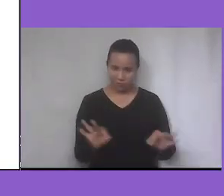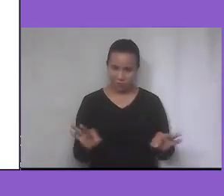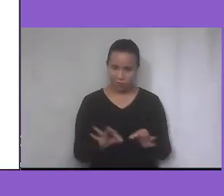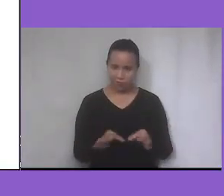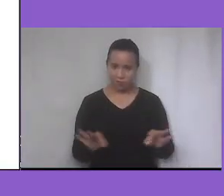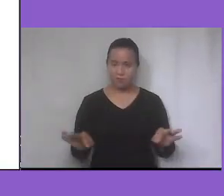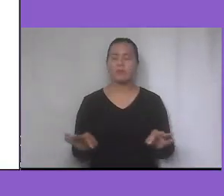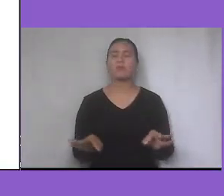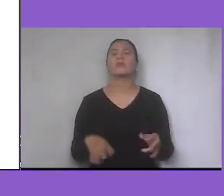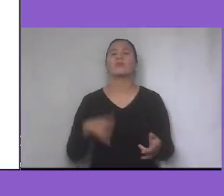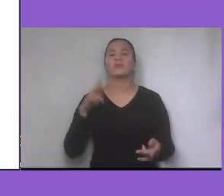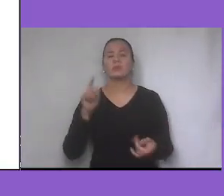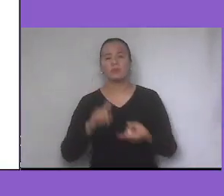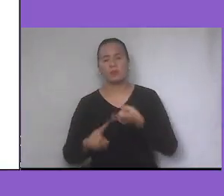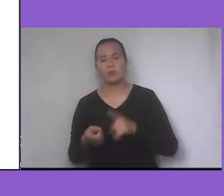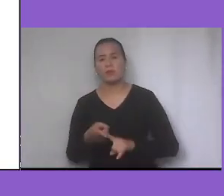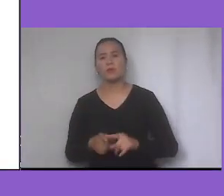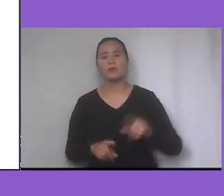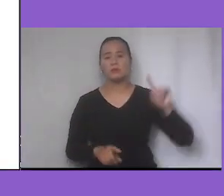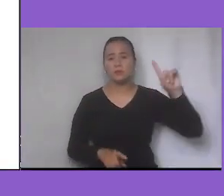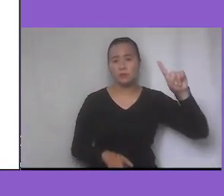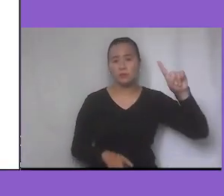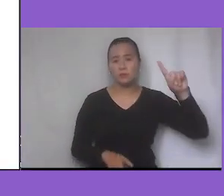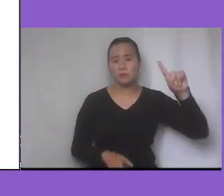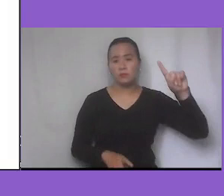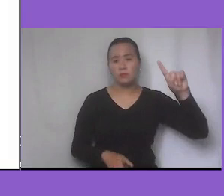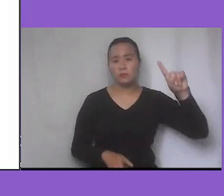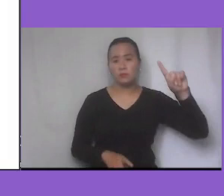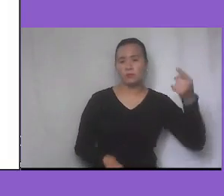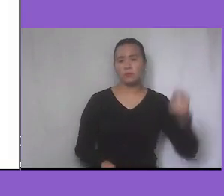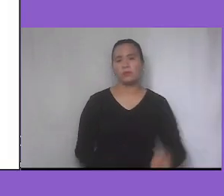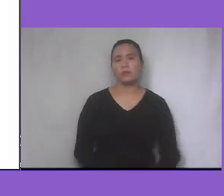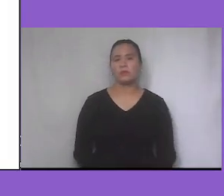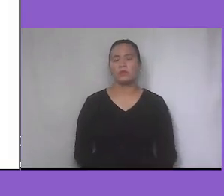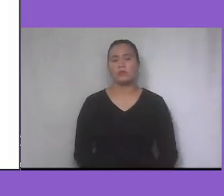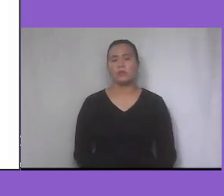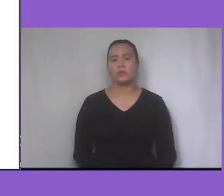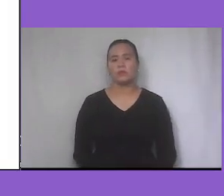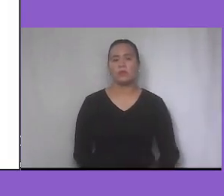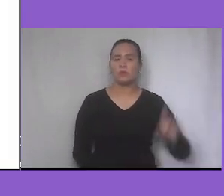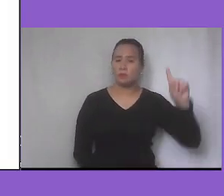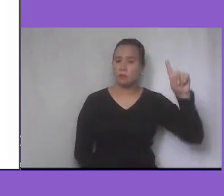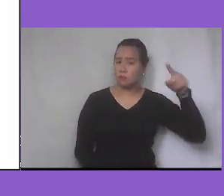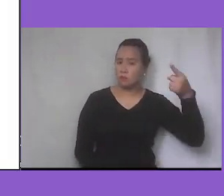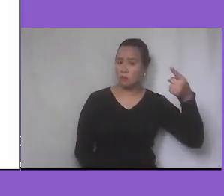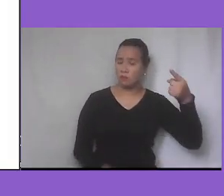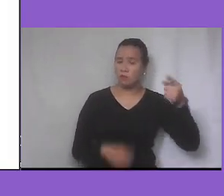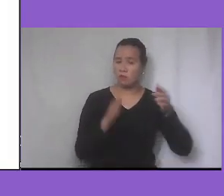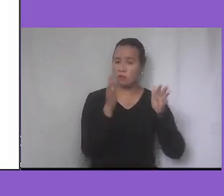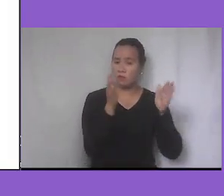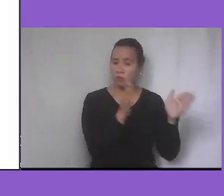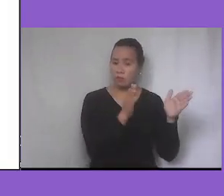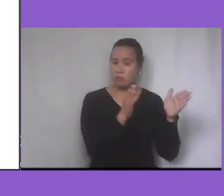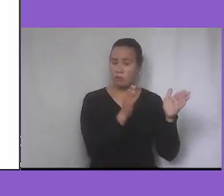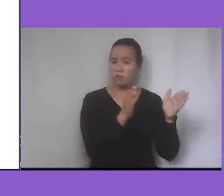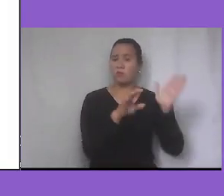Text patterns. The first one is an example of giving examples. This one. And the second one